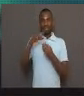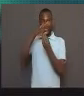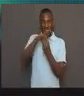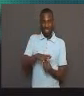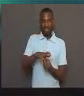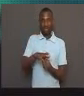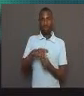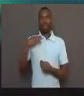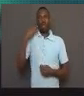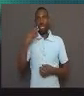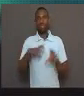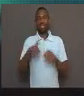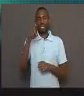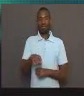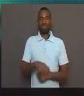being applied.